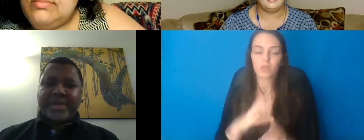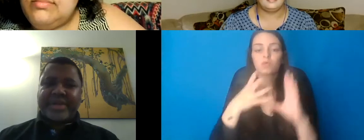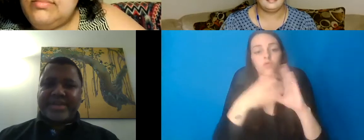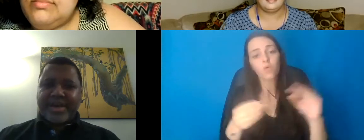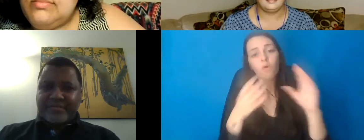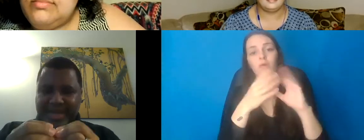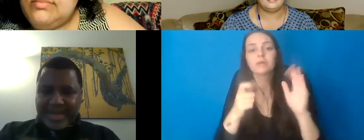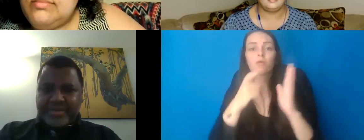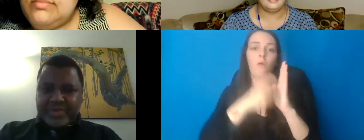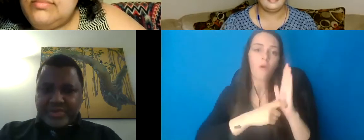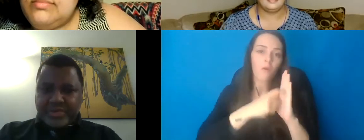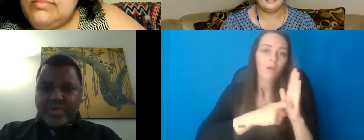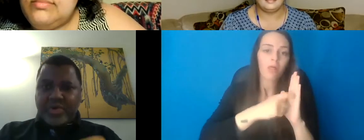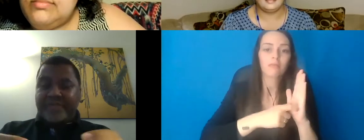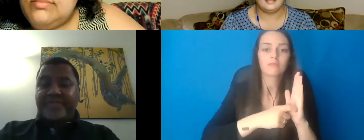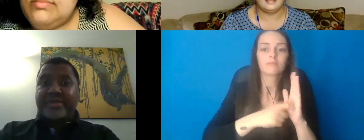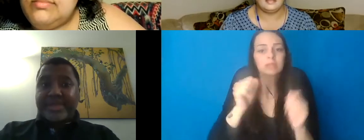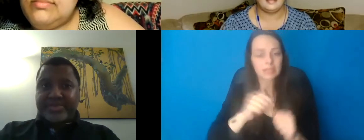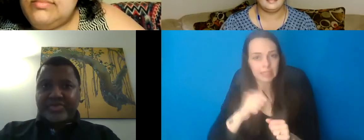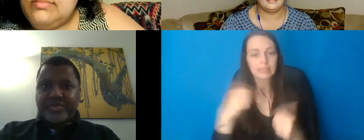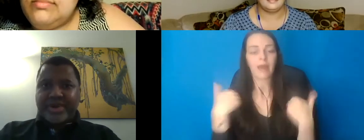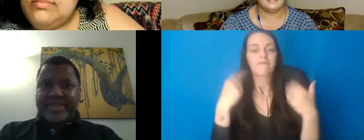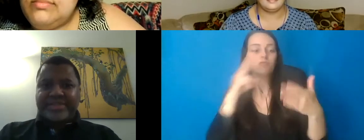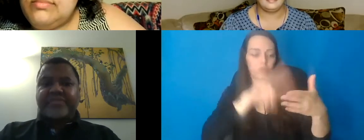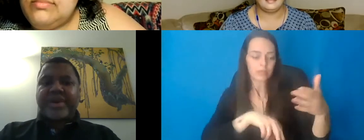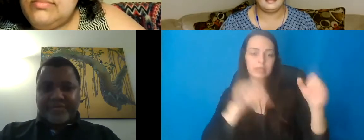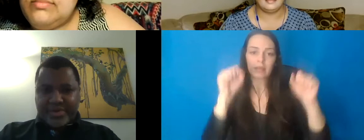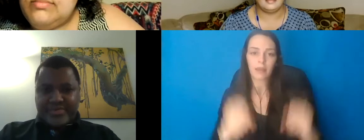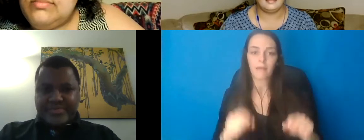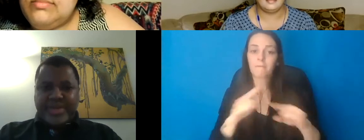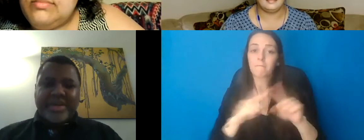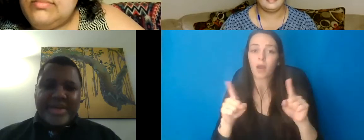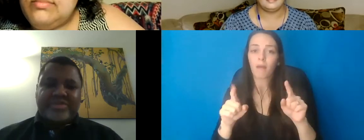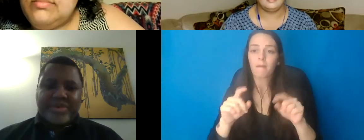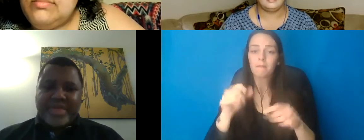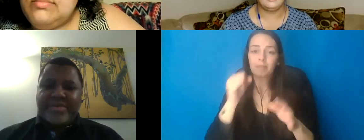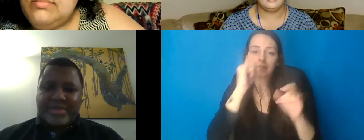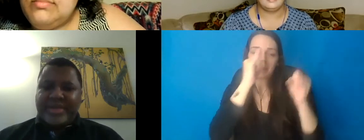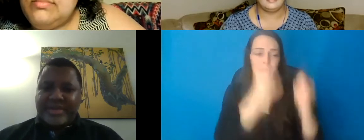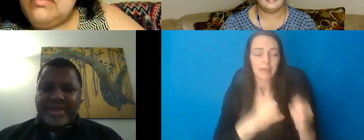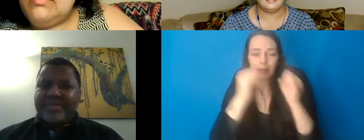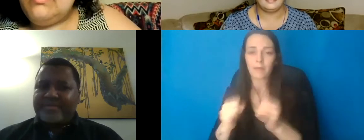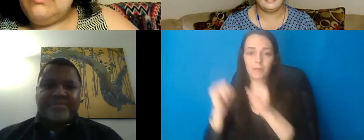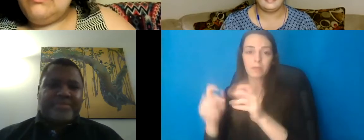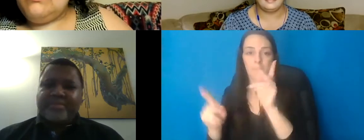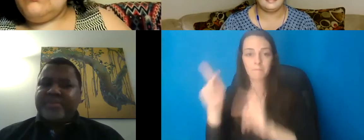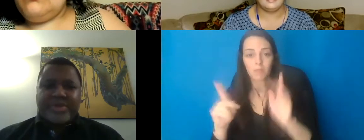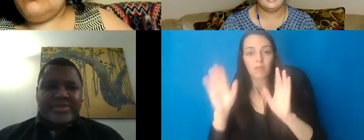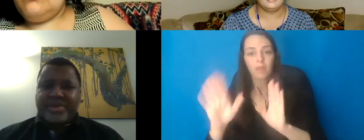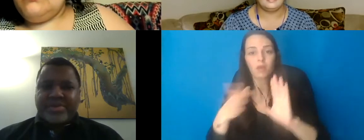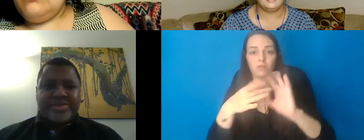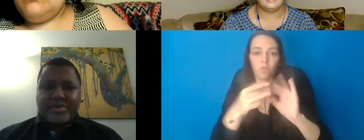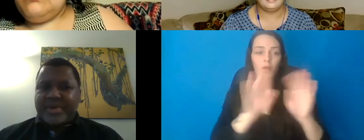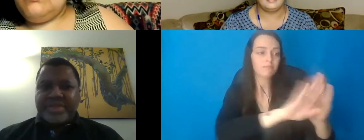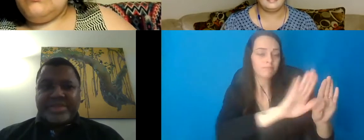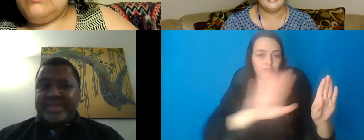the place of the individual or the family's story that's in front of you. And so that really, like both Kehisha